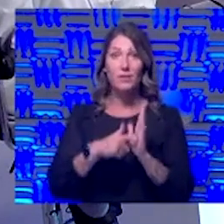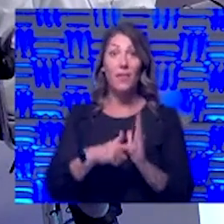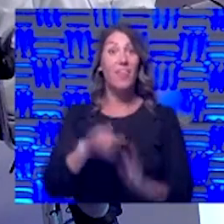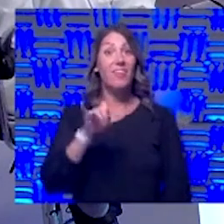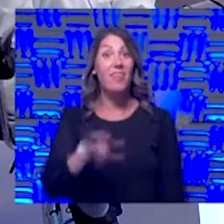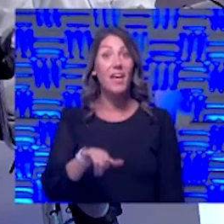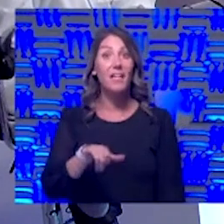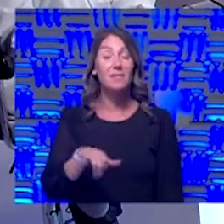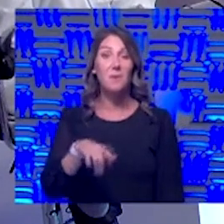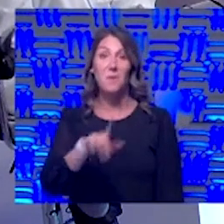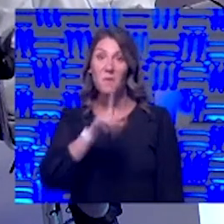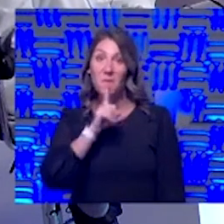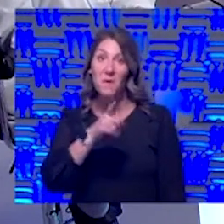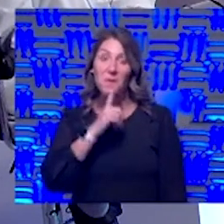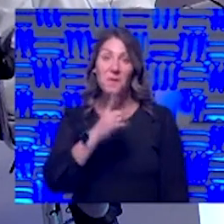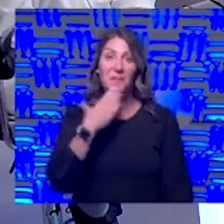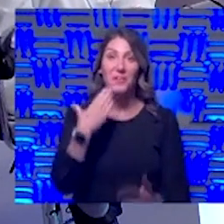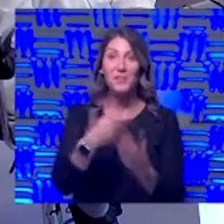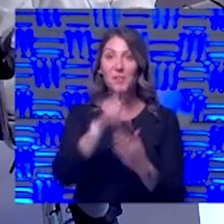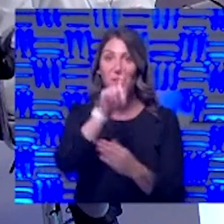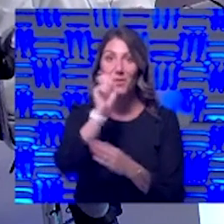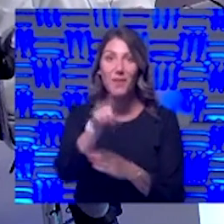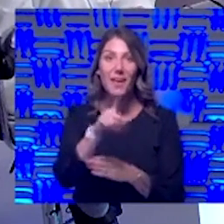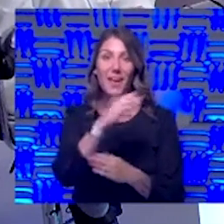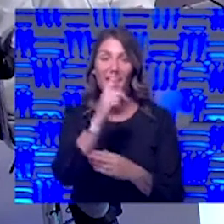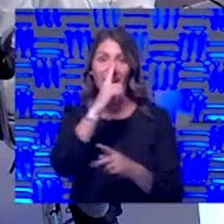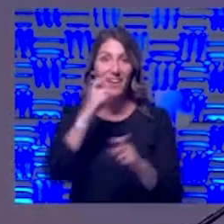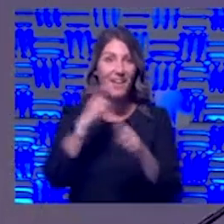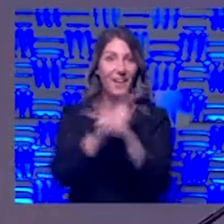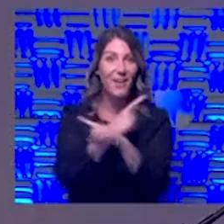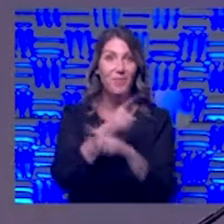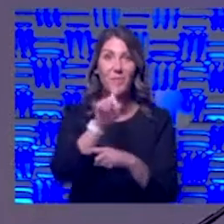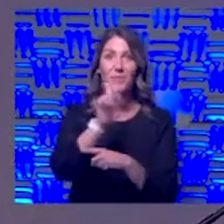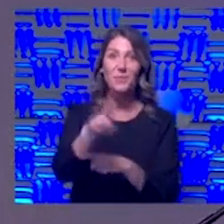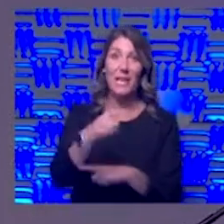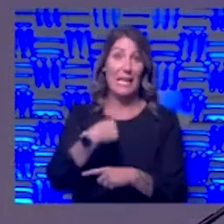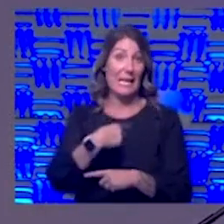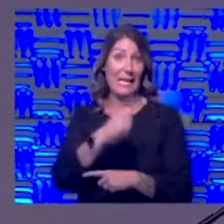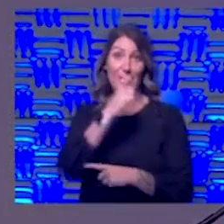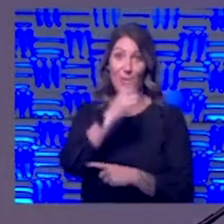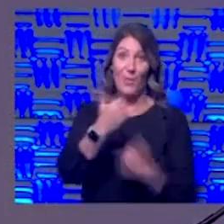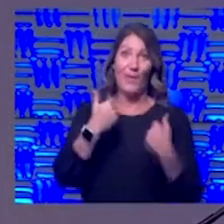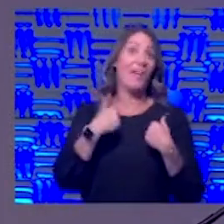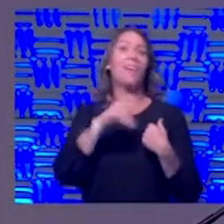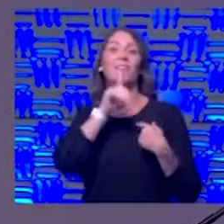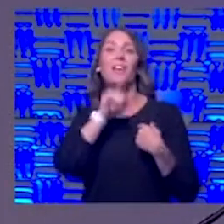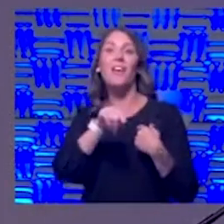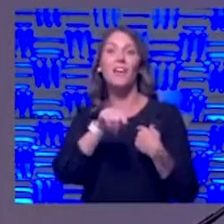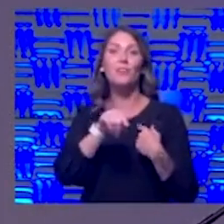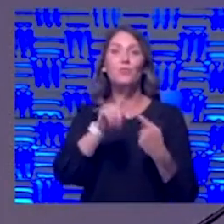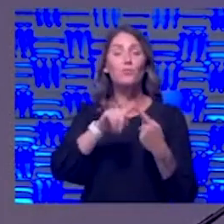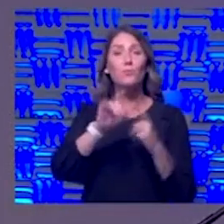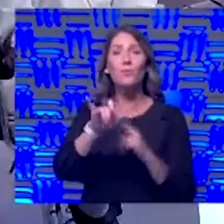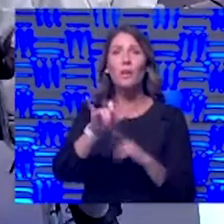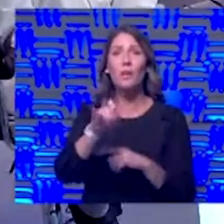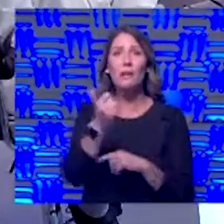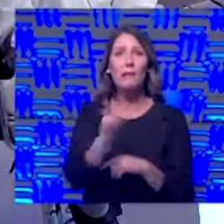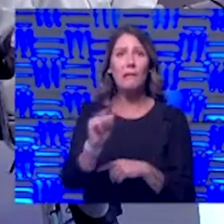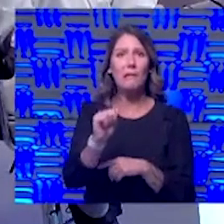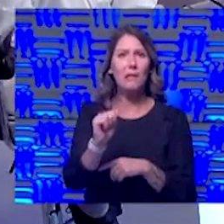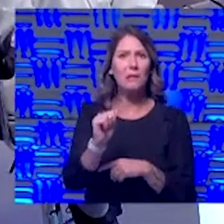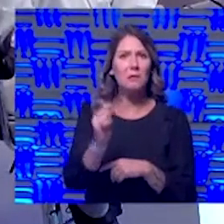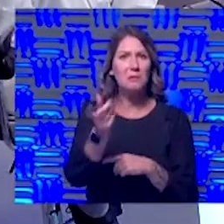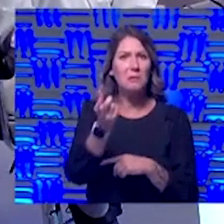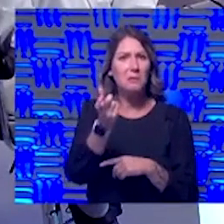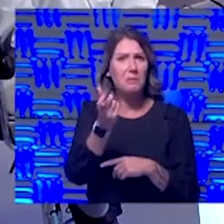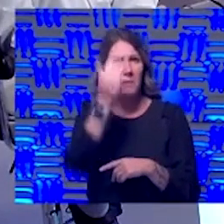question. That's a very good complex question. That's a very complex question, and I don't think I have the answer to that. So, Do you have any sense, Bryan, about